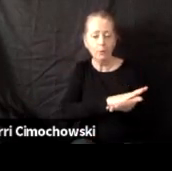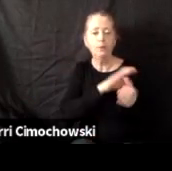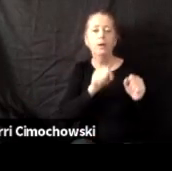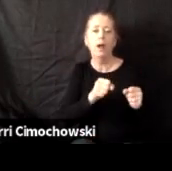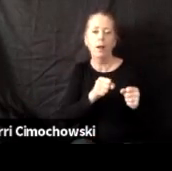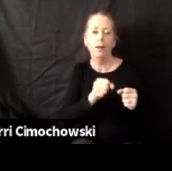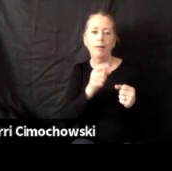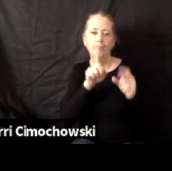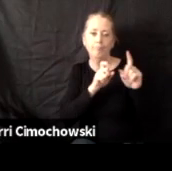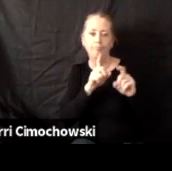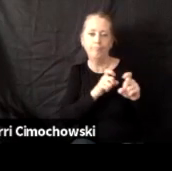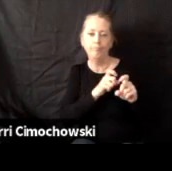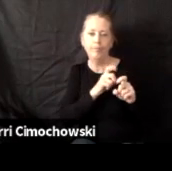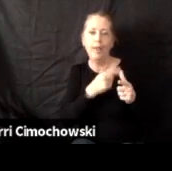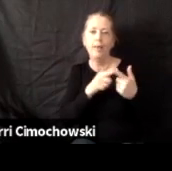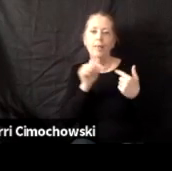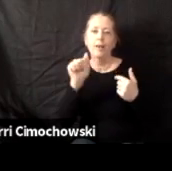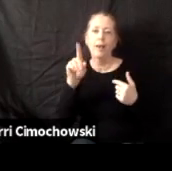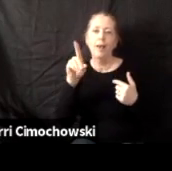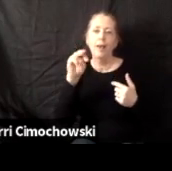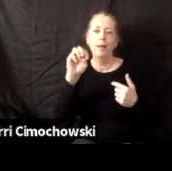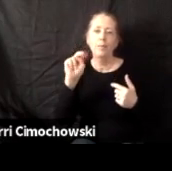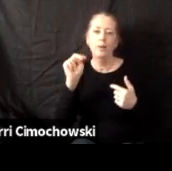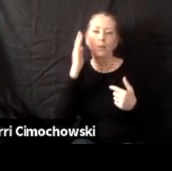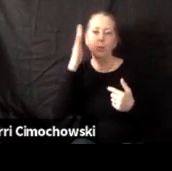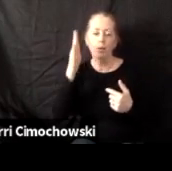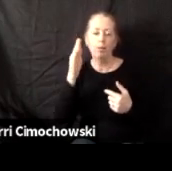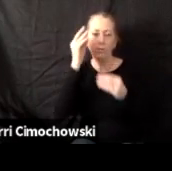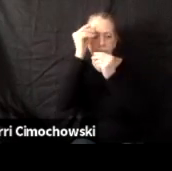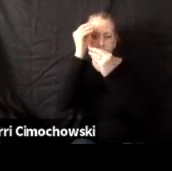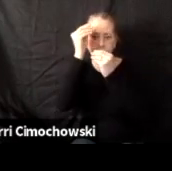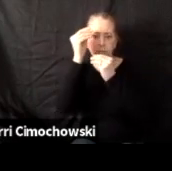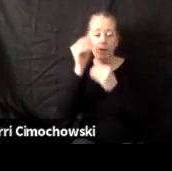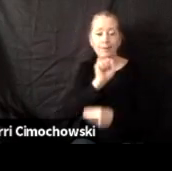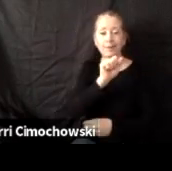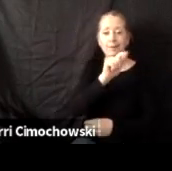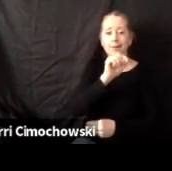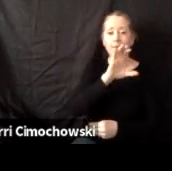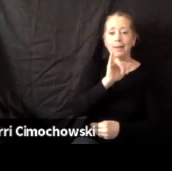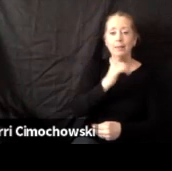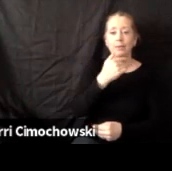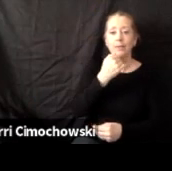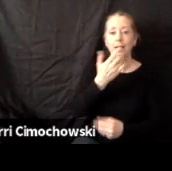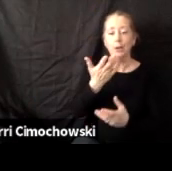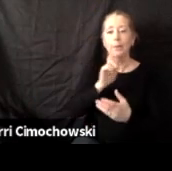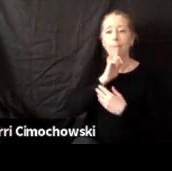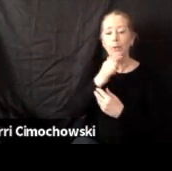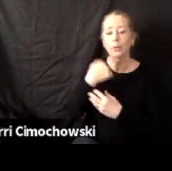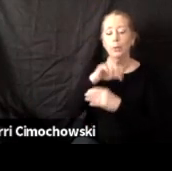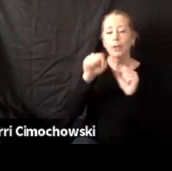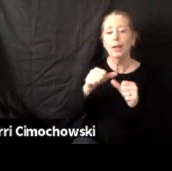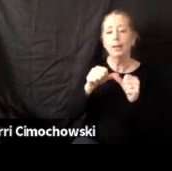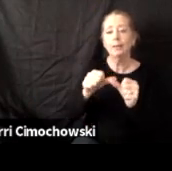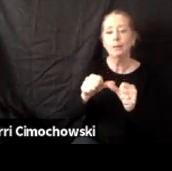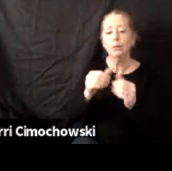that request and then administration will consider it. And like Stacy was saying, it's really about making sure that we can continue to